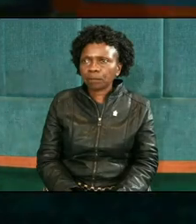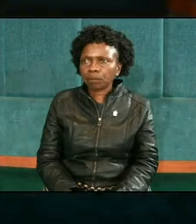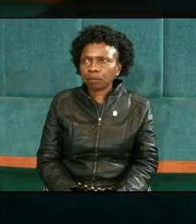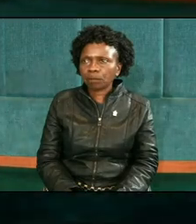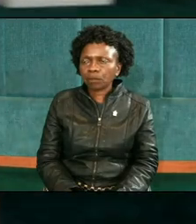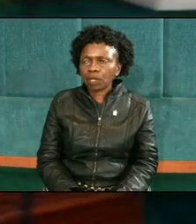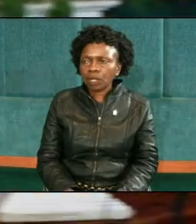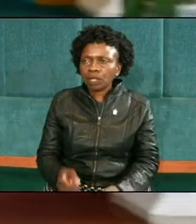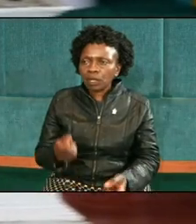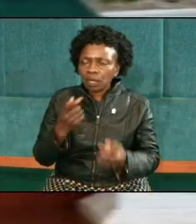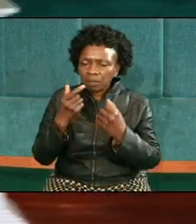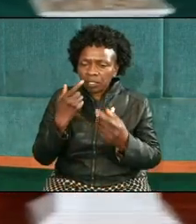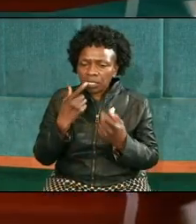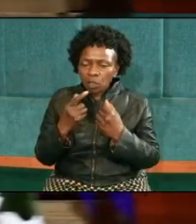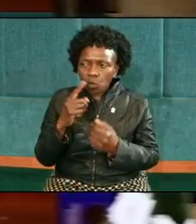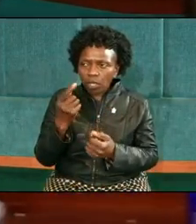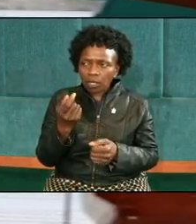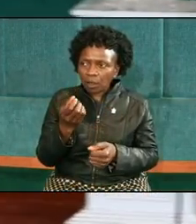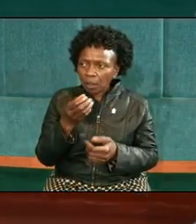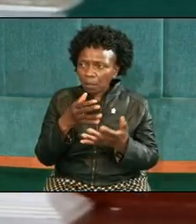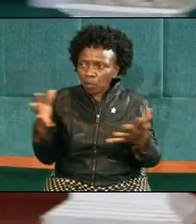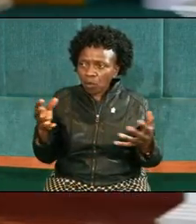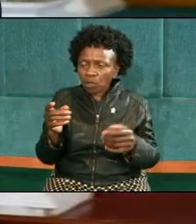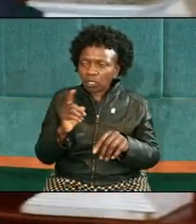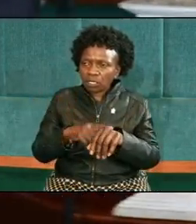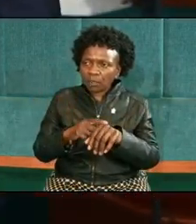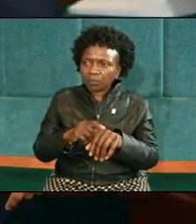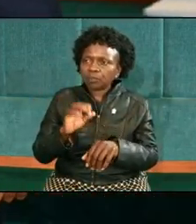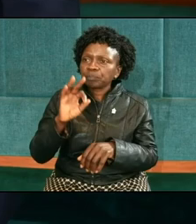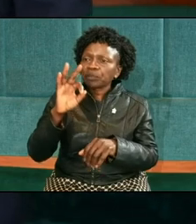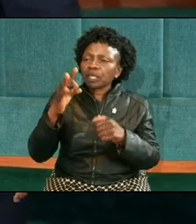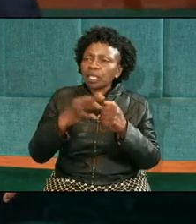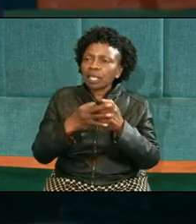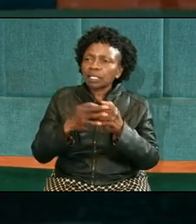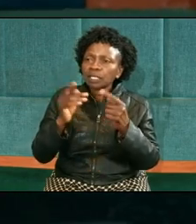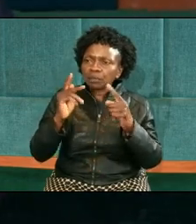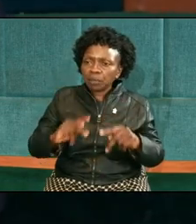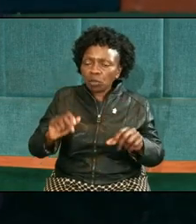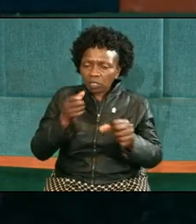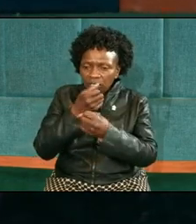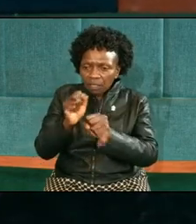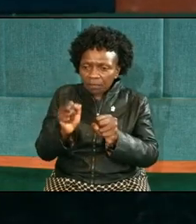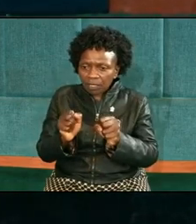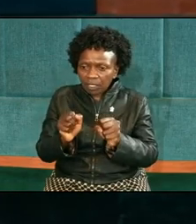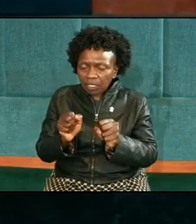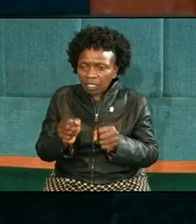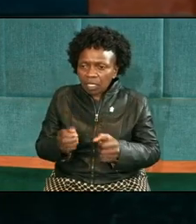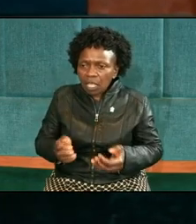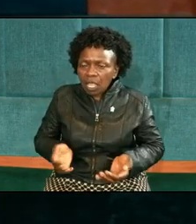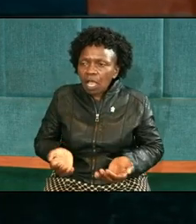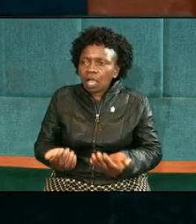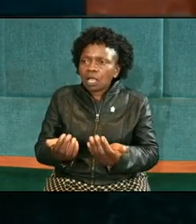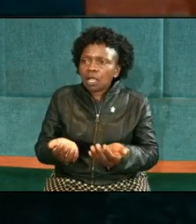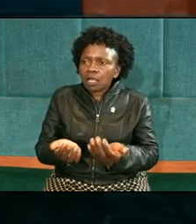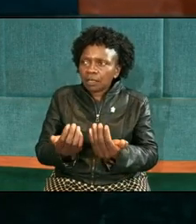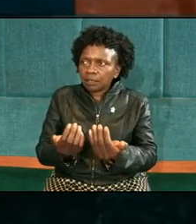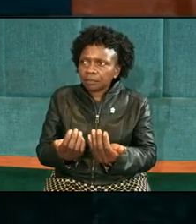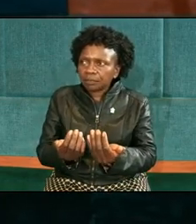Let me say that one more time. 8 people saved in the ark, am I right? And there are 8